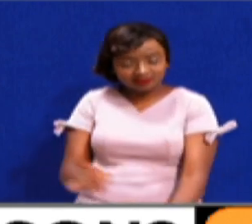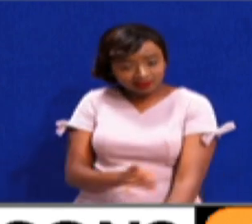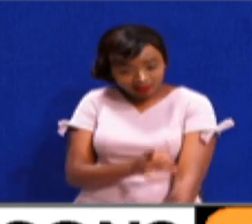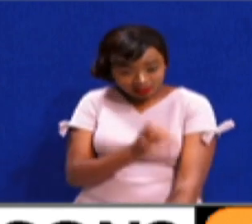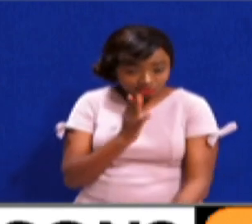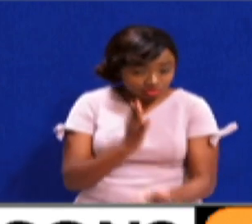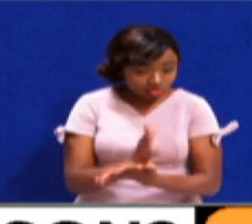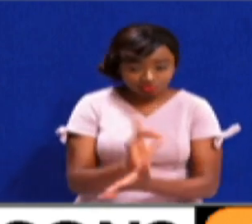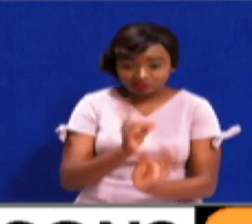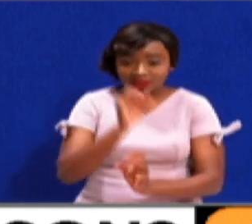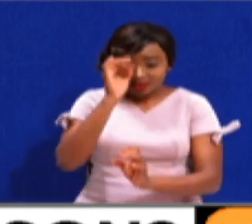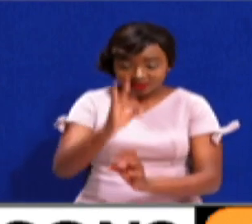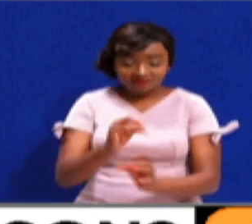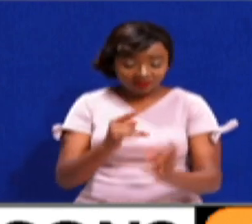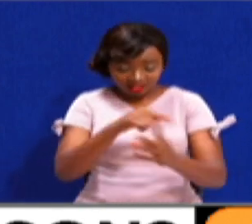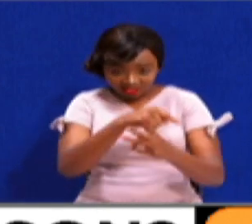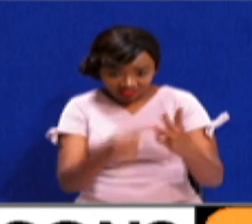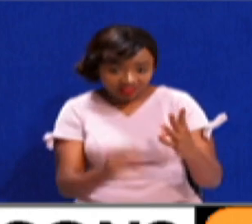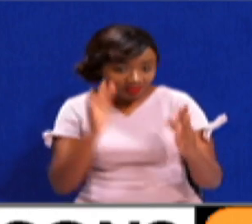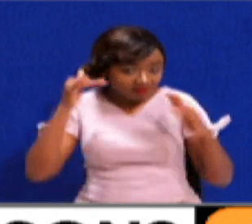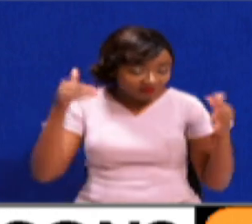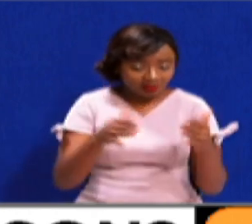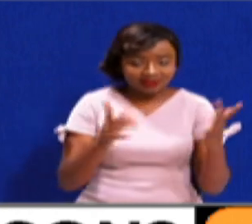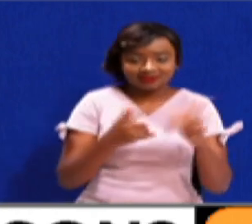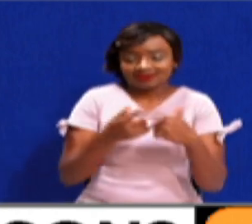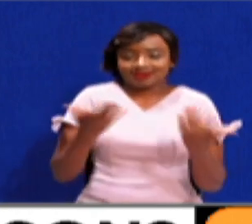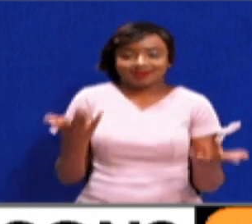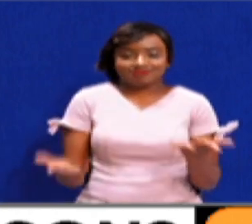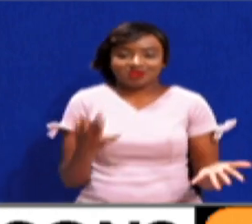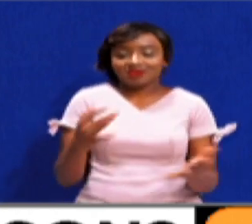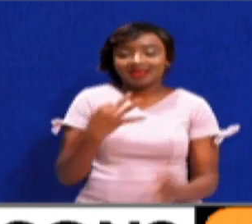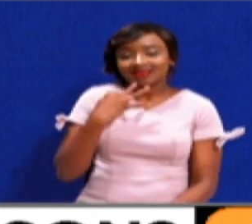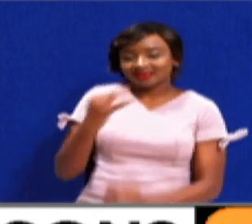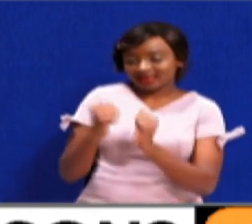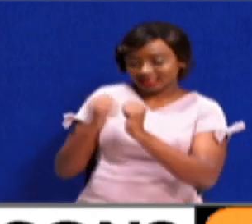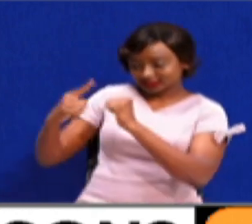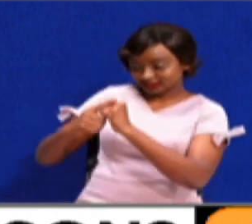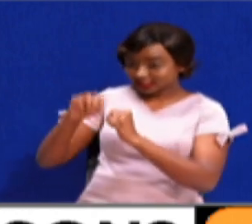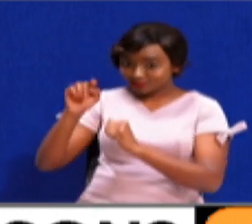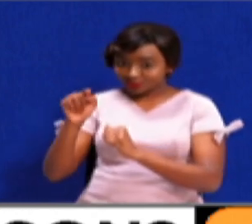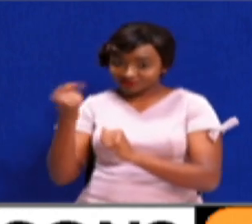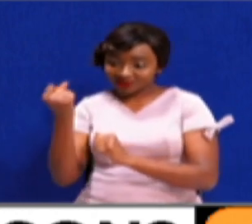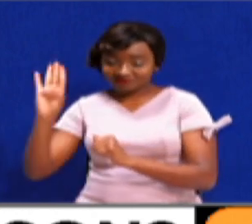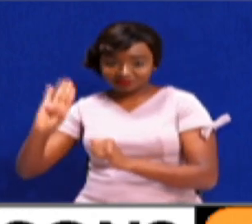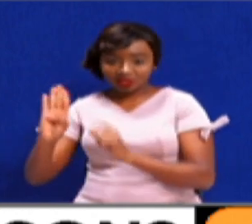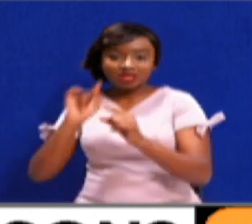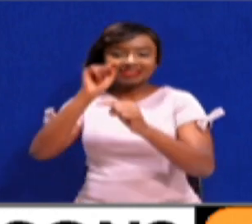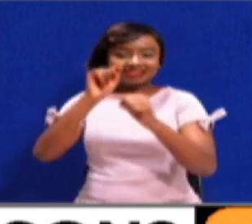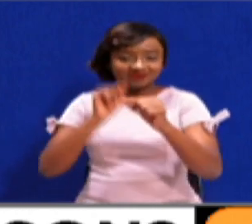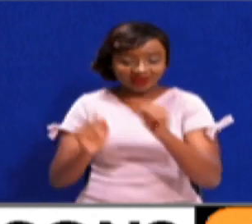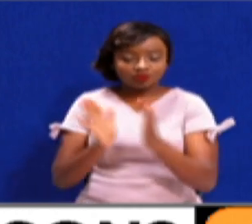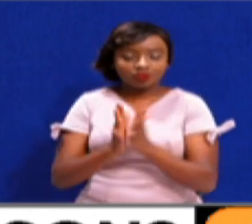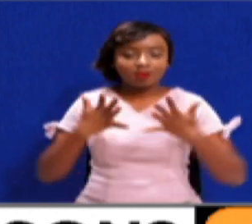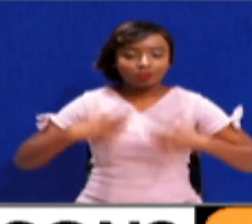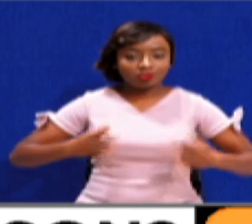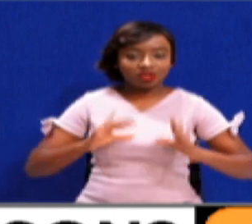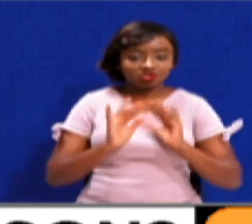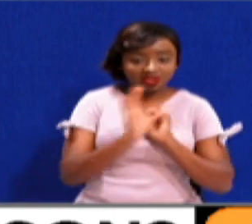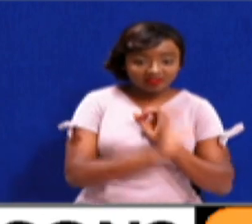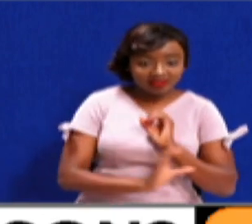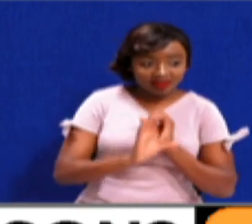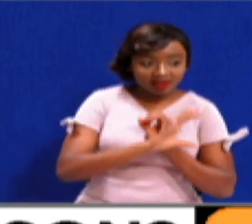case, because if it was about one man, one vote, one shilling, then you would have taken the 316 billion shillings, divided by the population in the country,